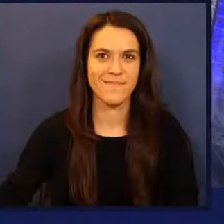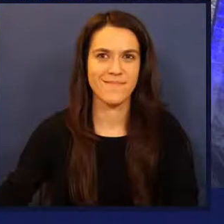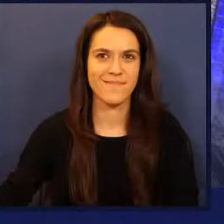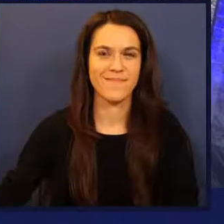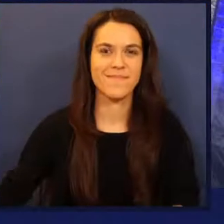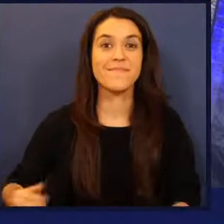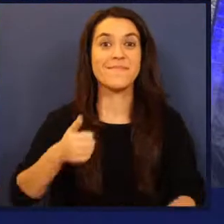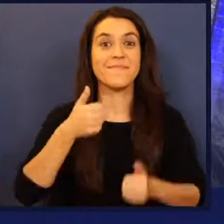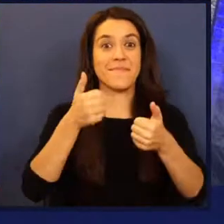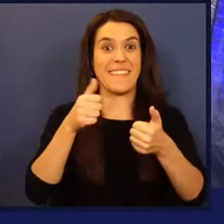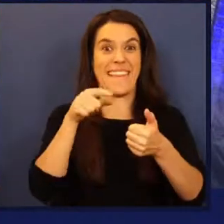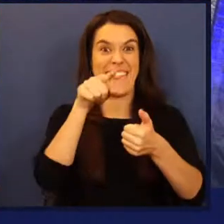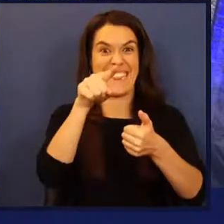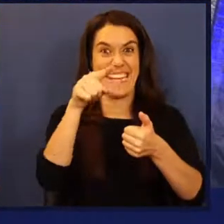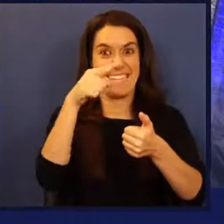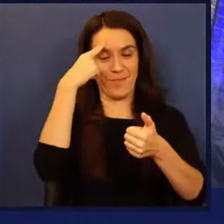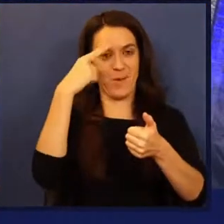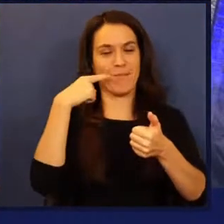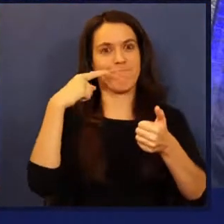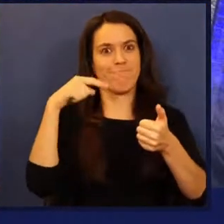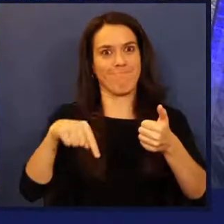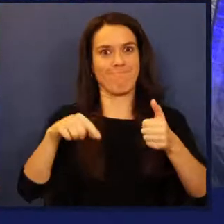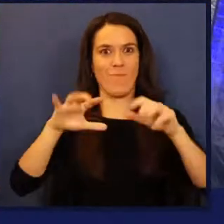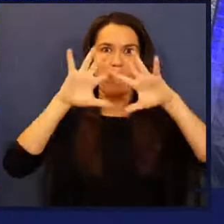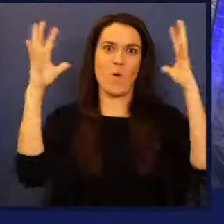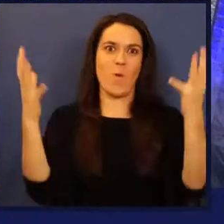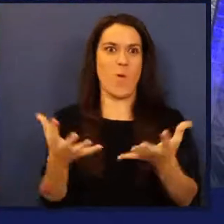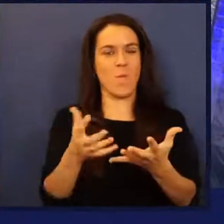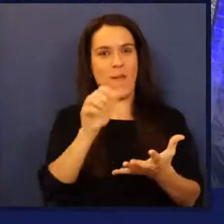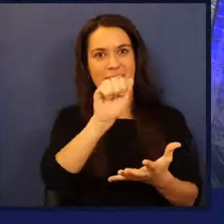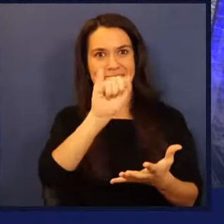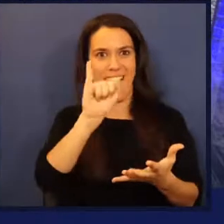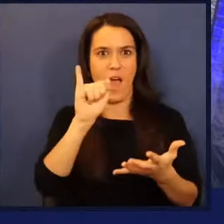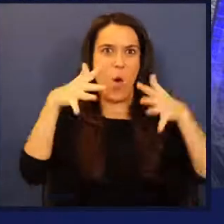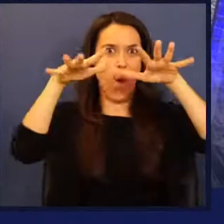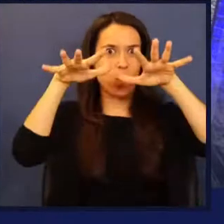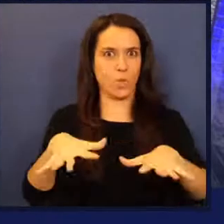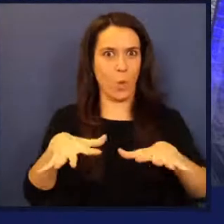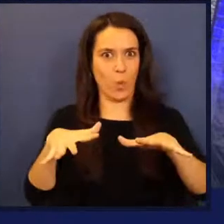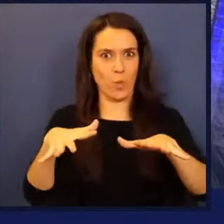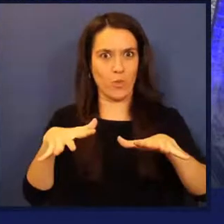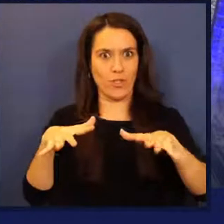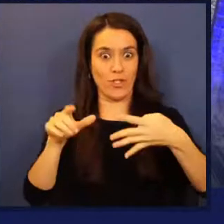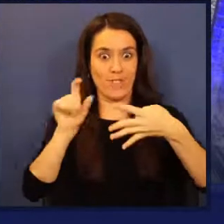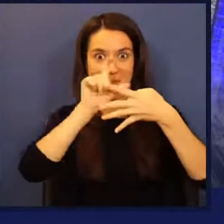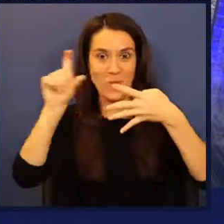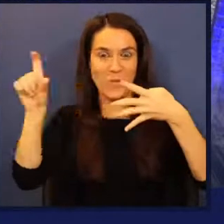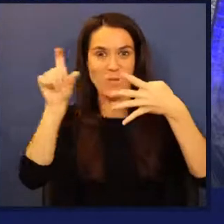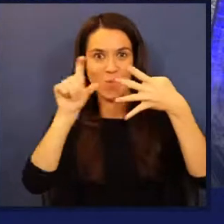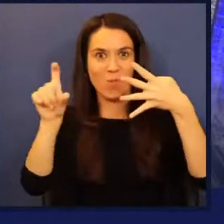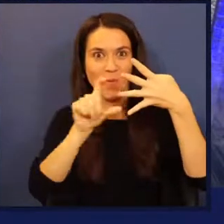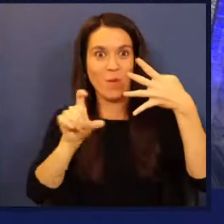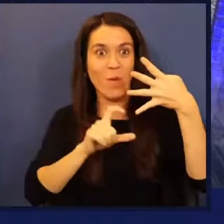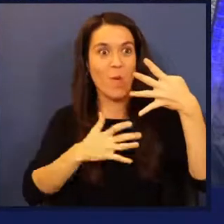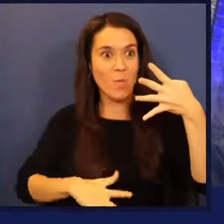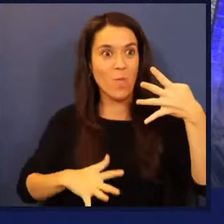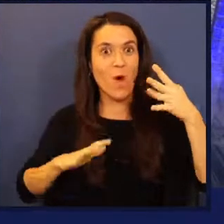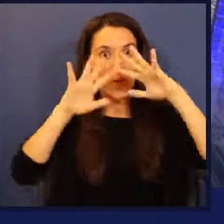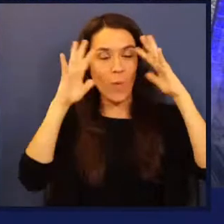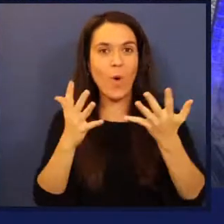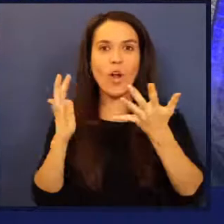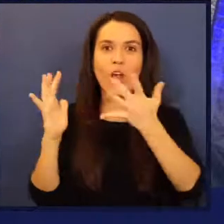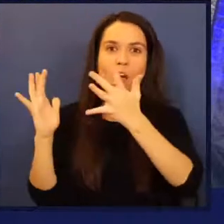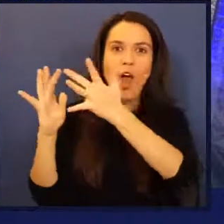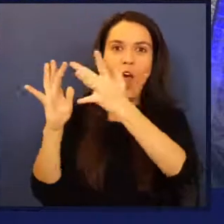why we run the Global AI October sessions. We want to connect people across the globe, because we feel that this is one of the ways that we can